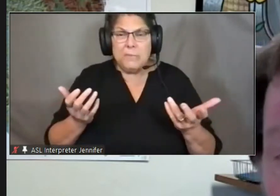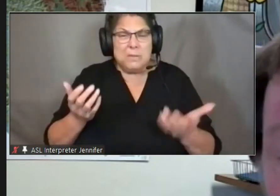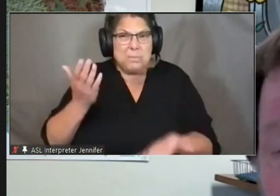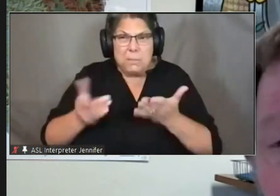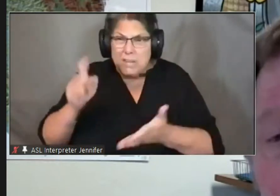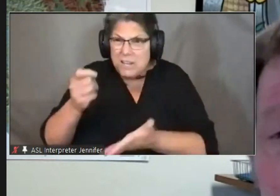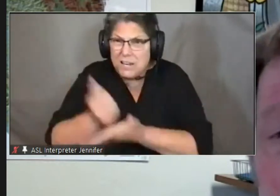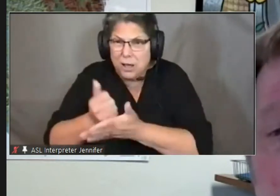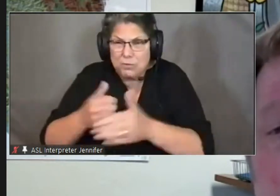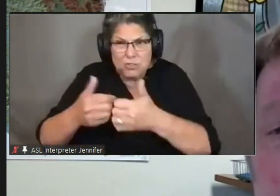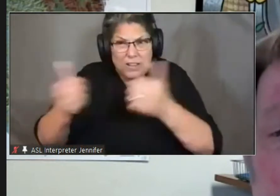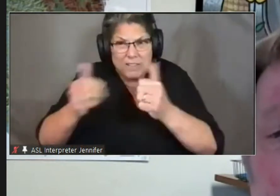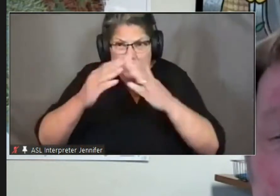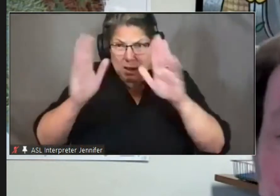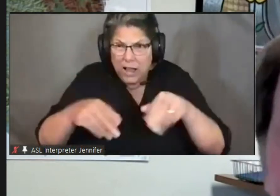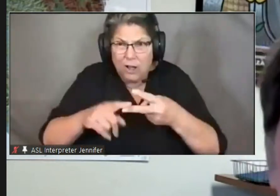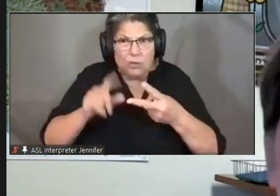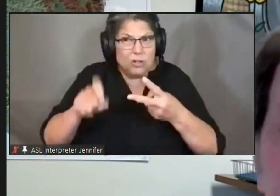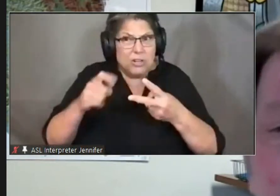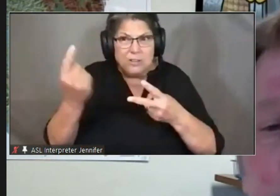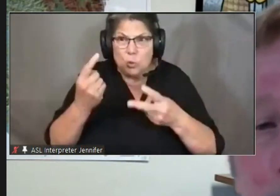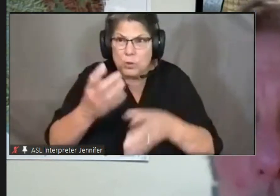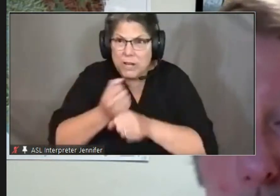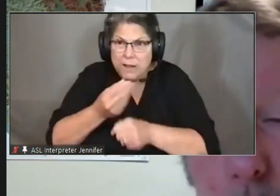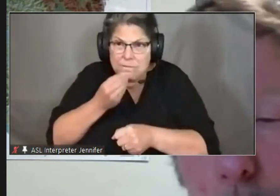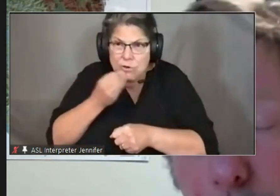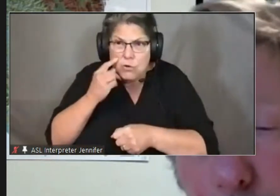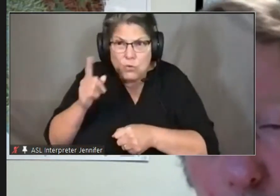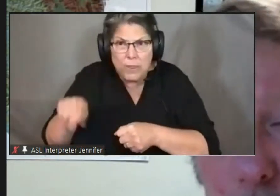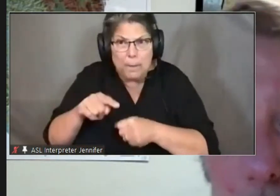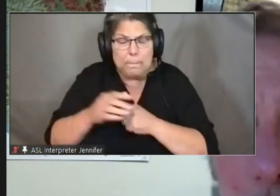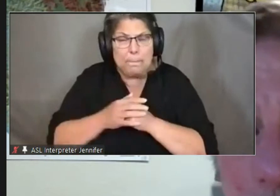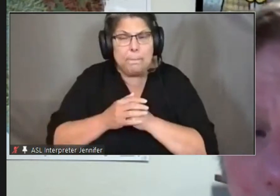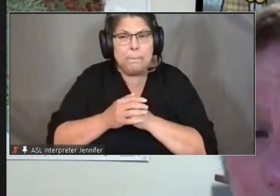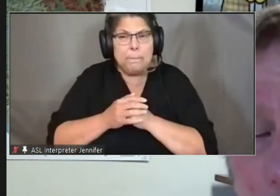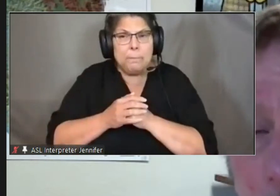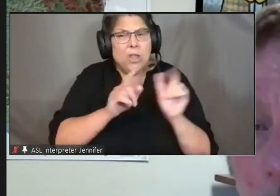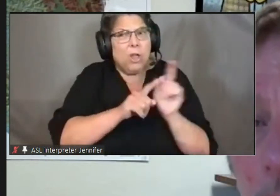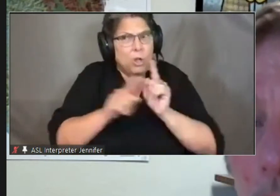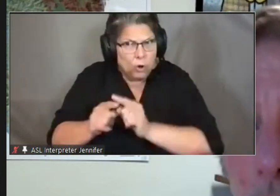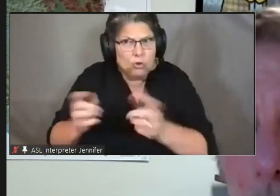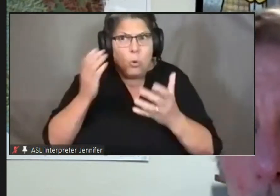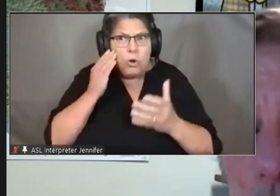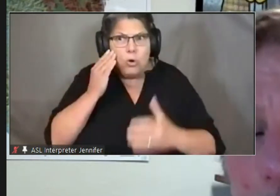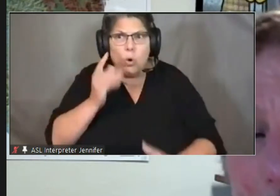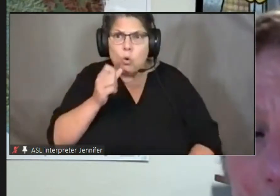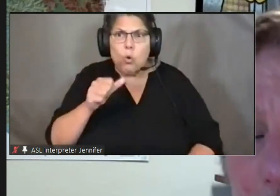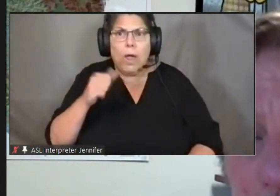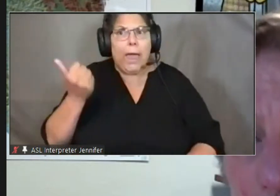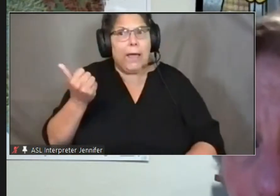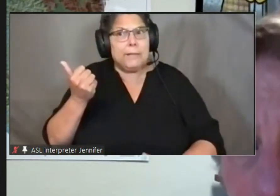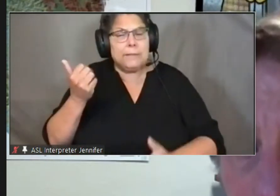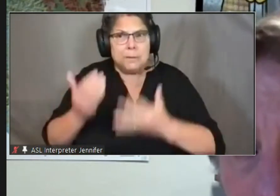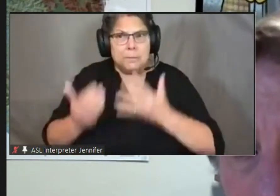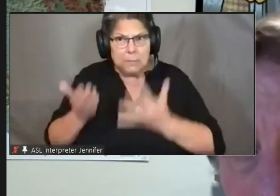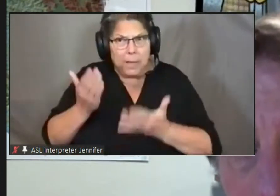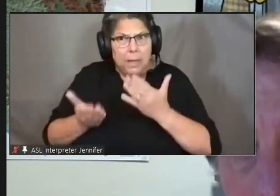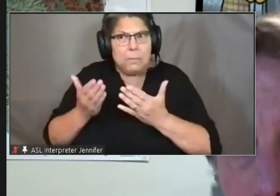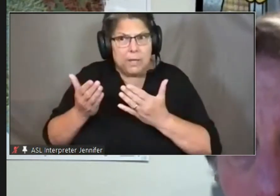or in food. And they also want to know other people who may have